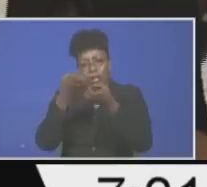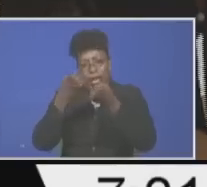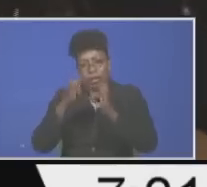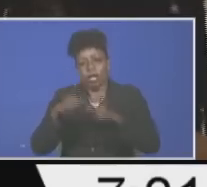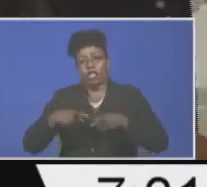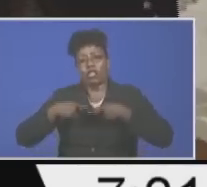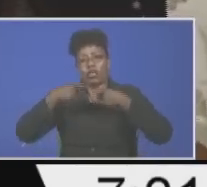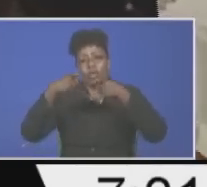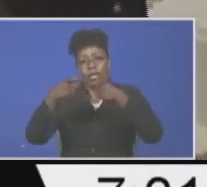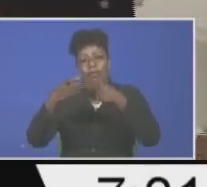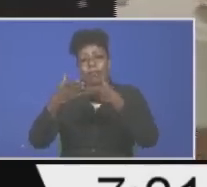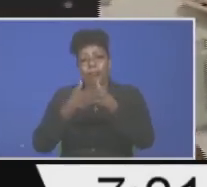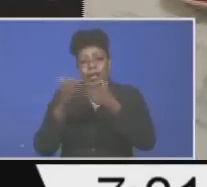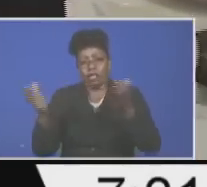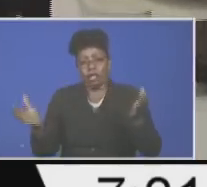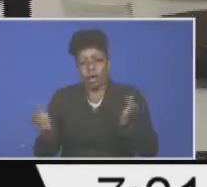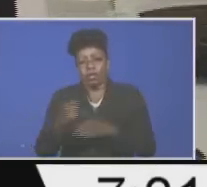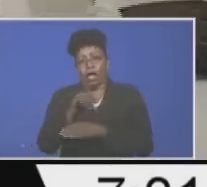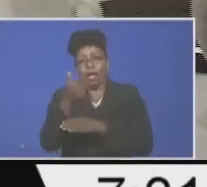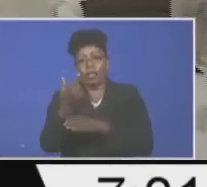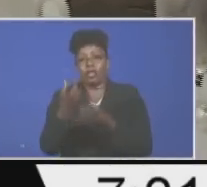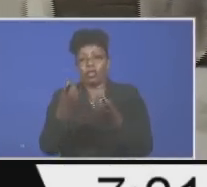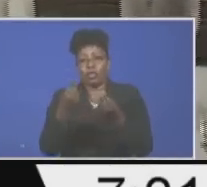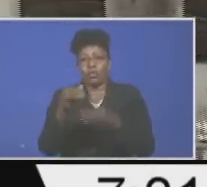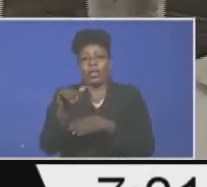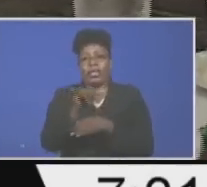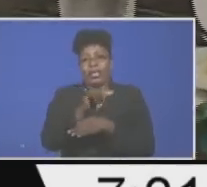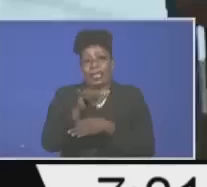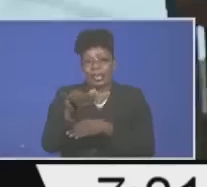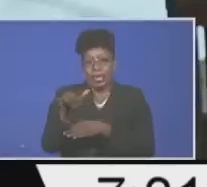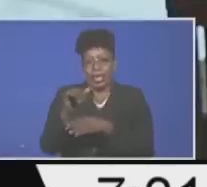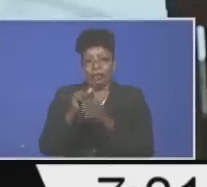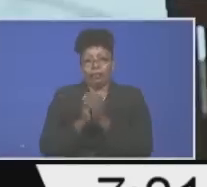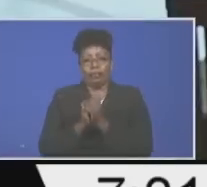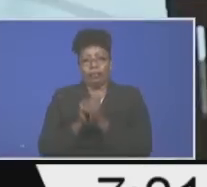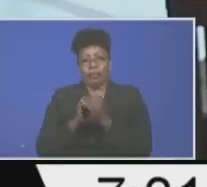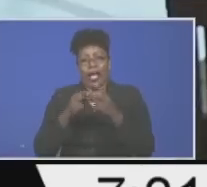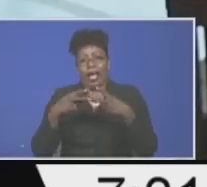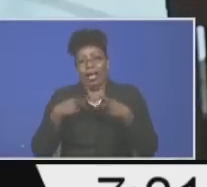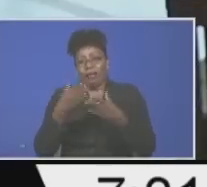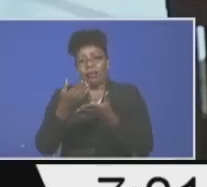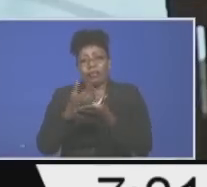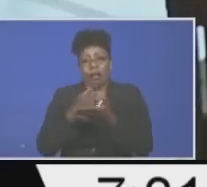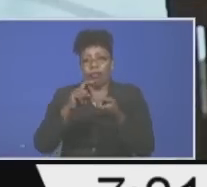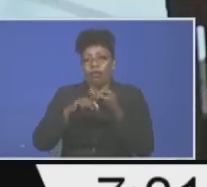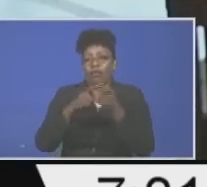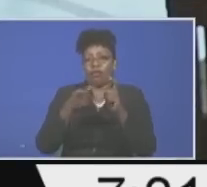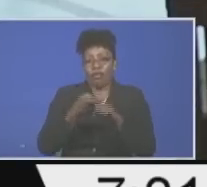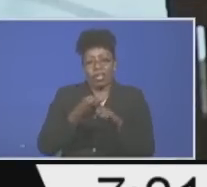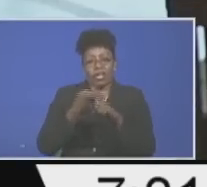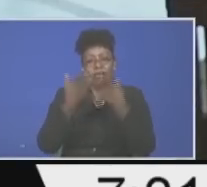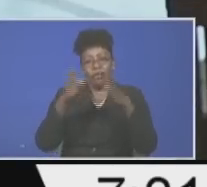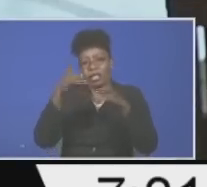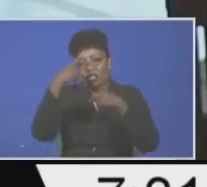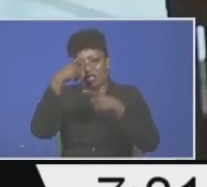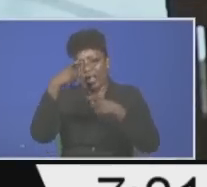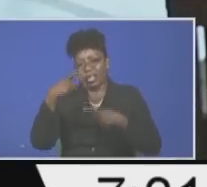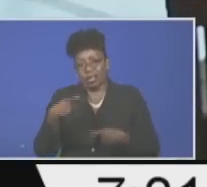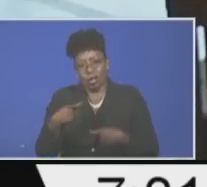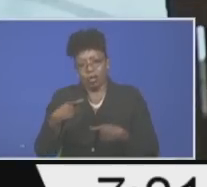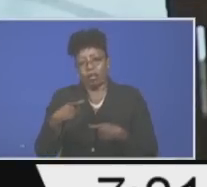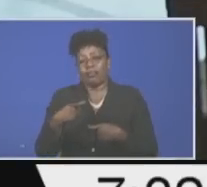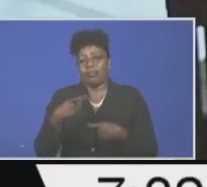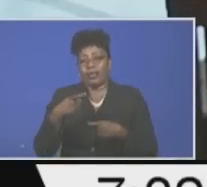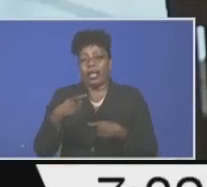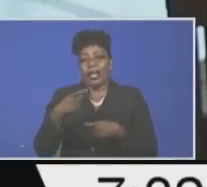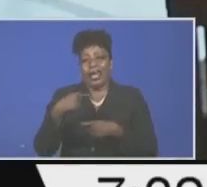give back, and she encourages others to do the same. I have several friends that were diagnosed, so I said, you know, it's time for me to